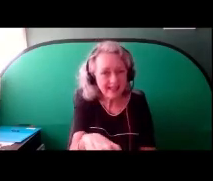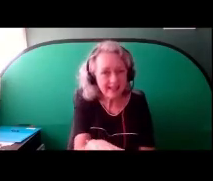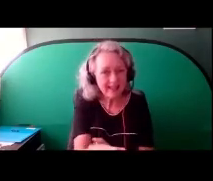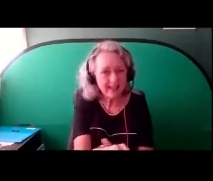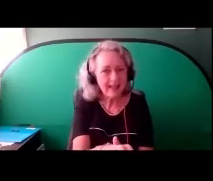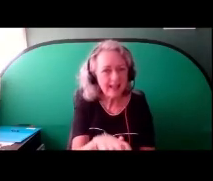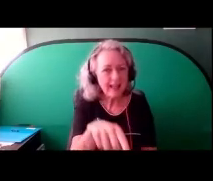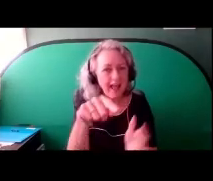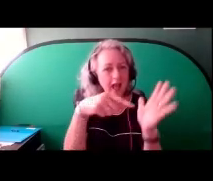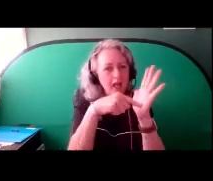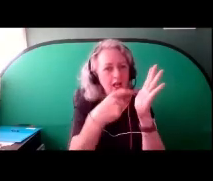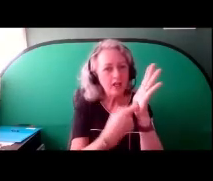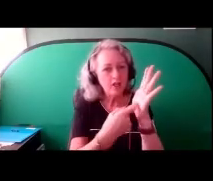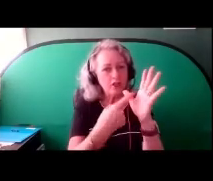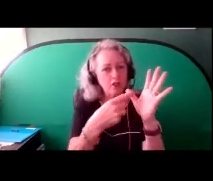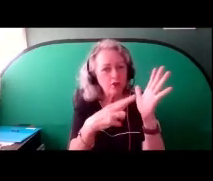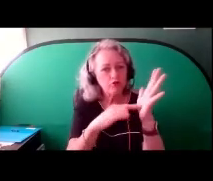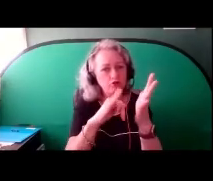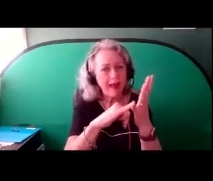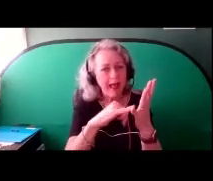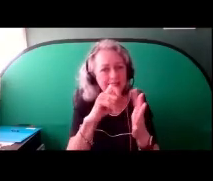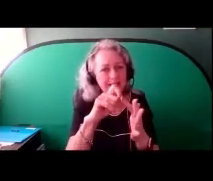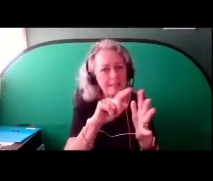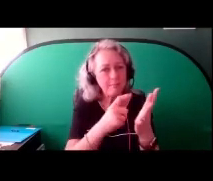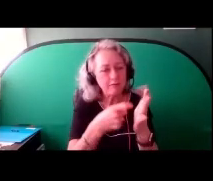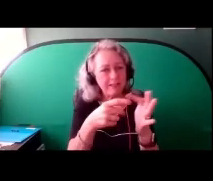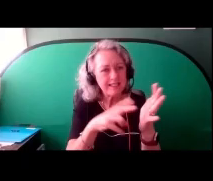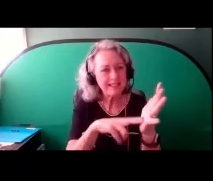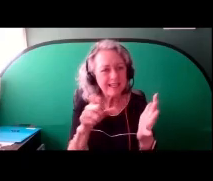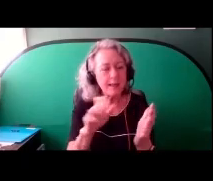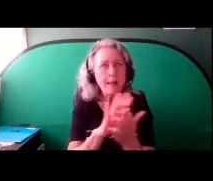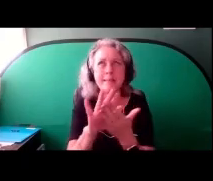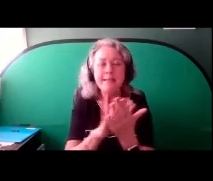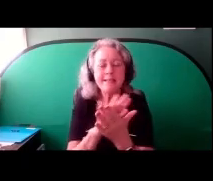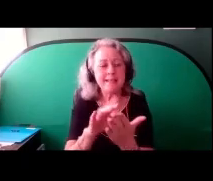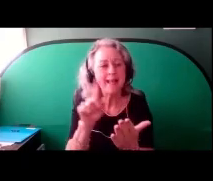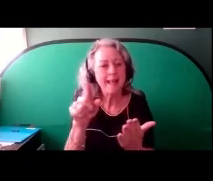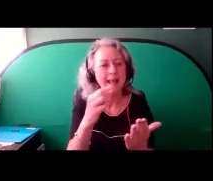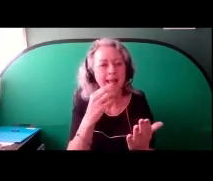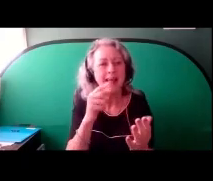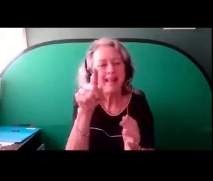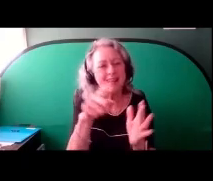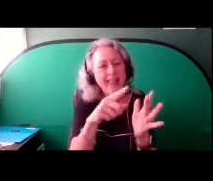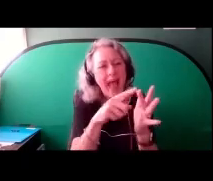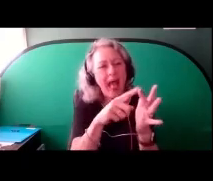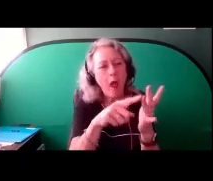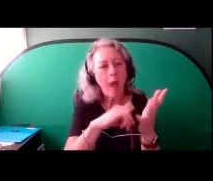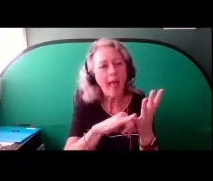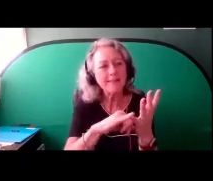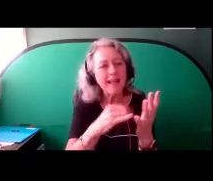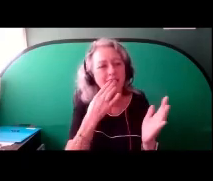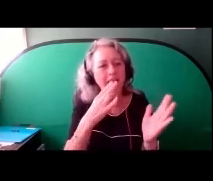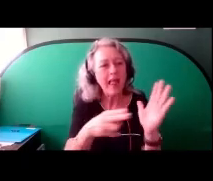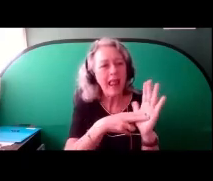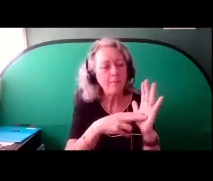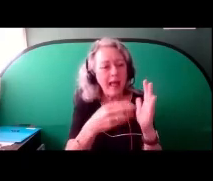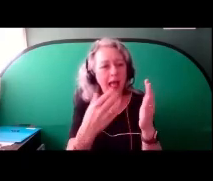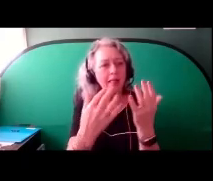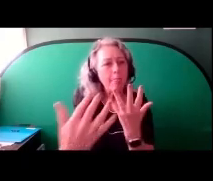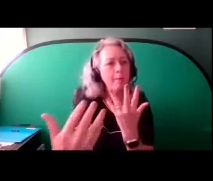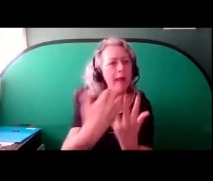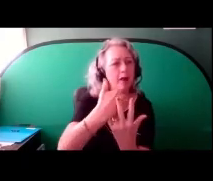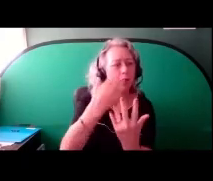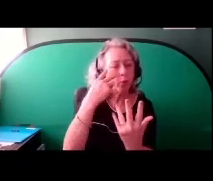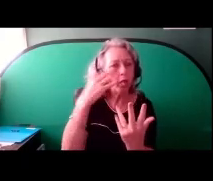that like when you've got a label on the screen, the typical iOS is that the background sort of shows through like